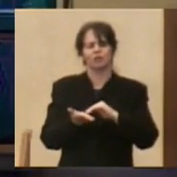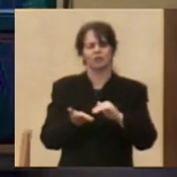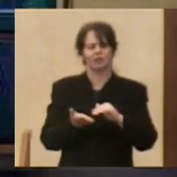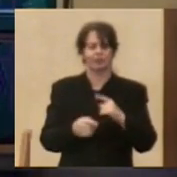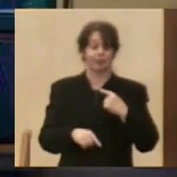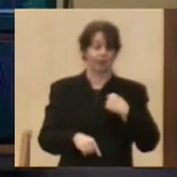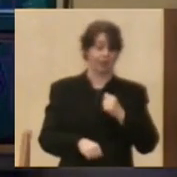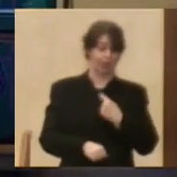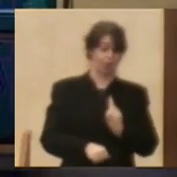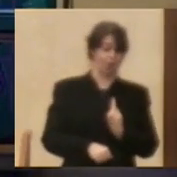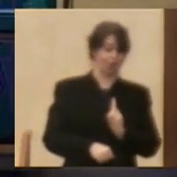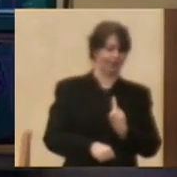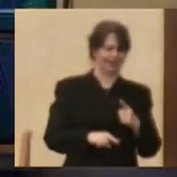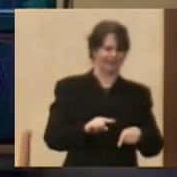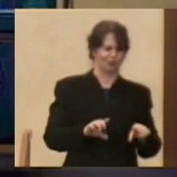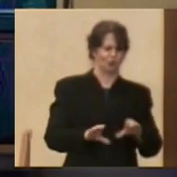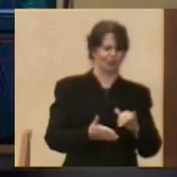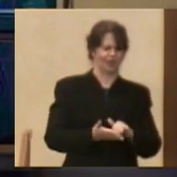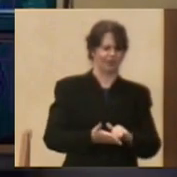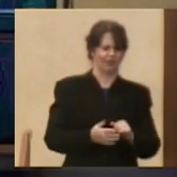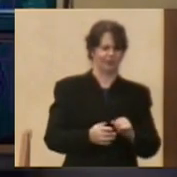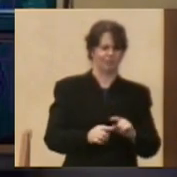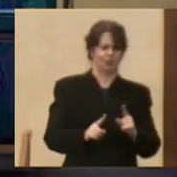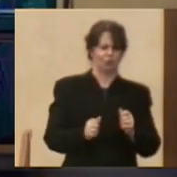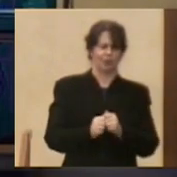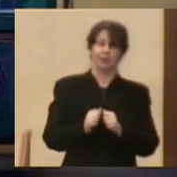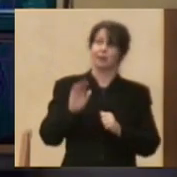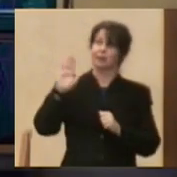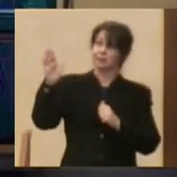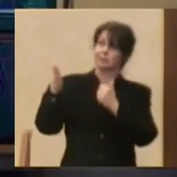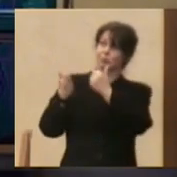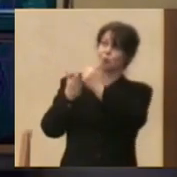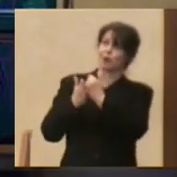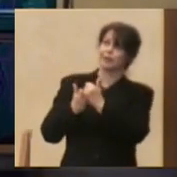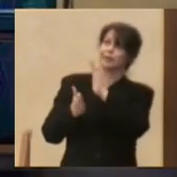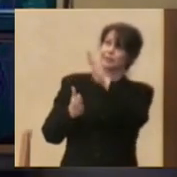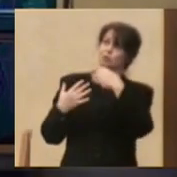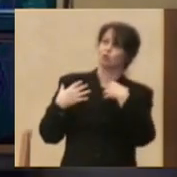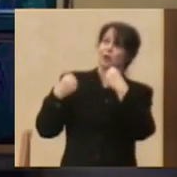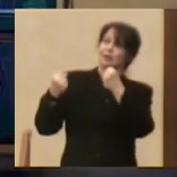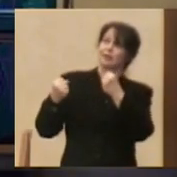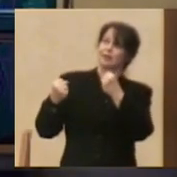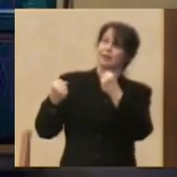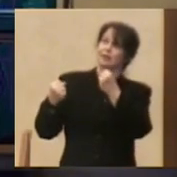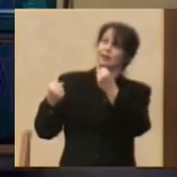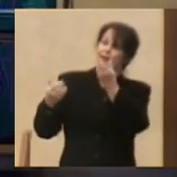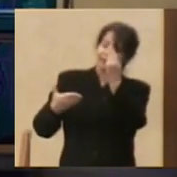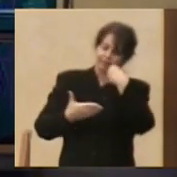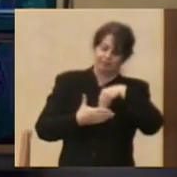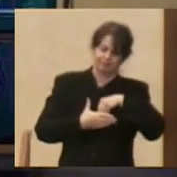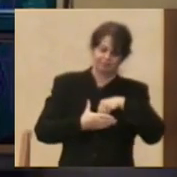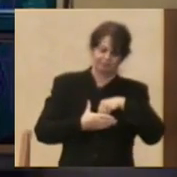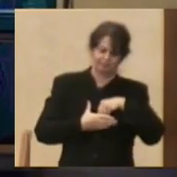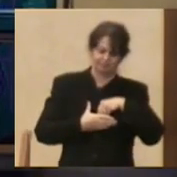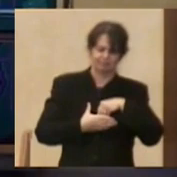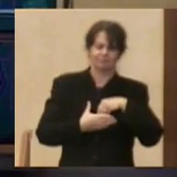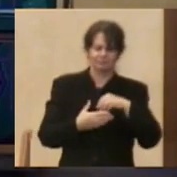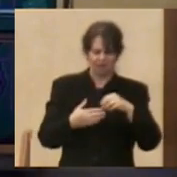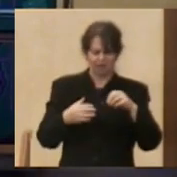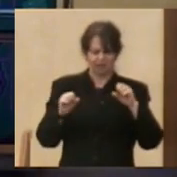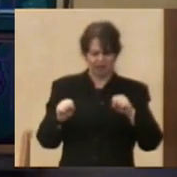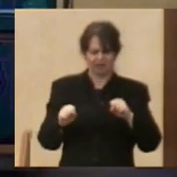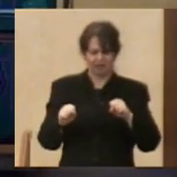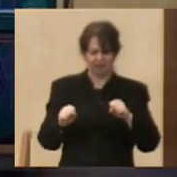I can't do that, but Jesus strengthens me, I'm glad I get to taste a little bit of that